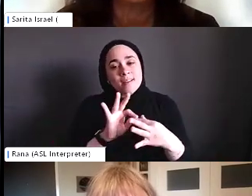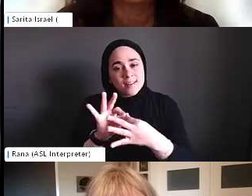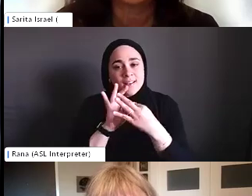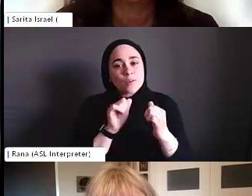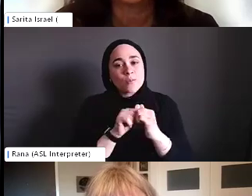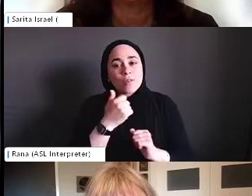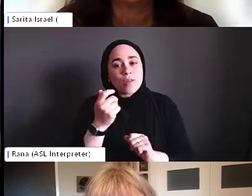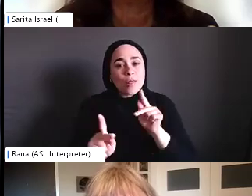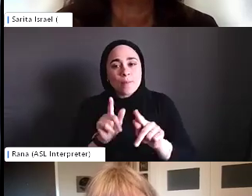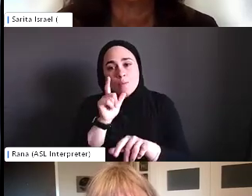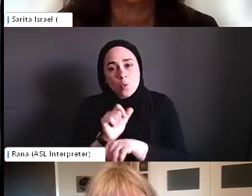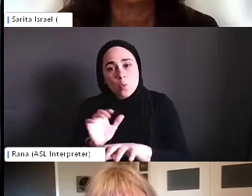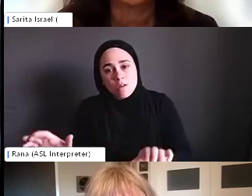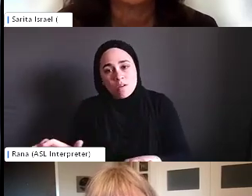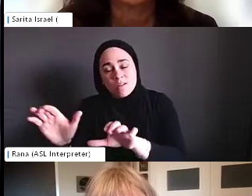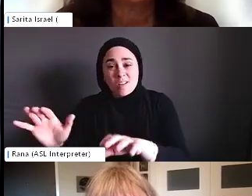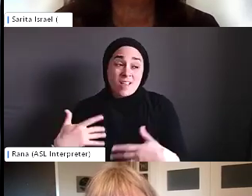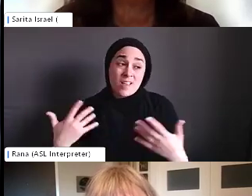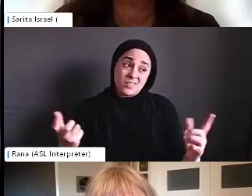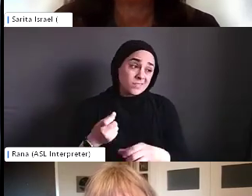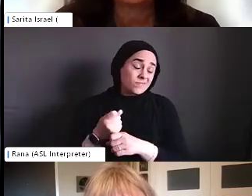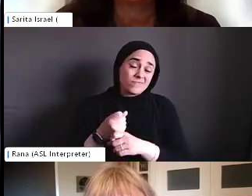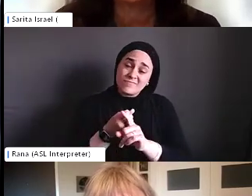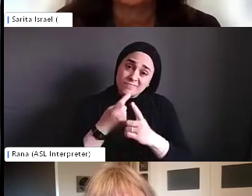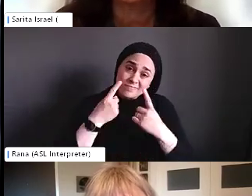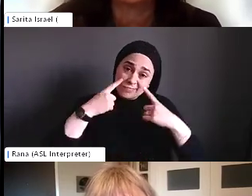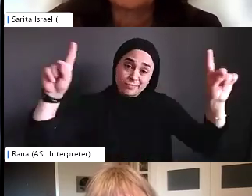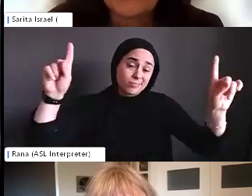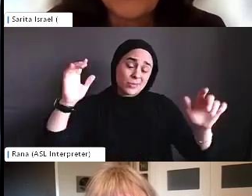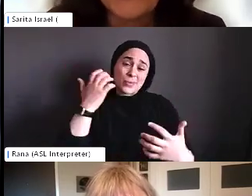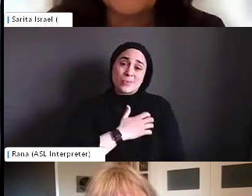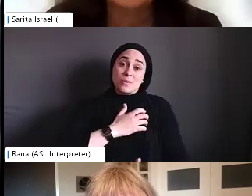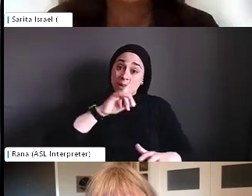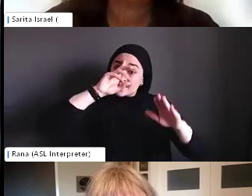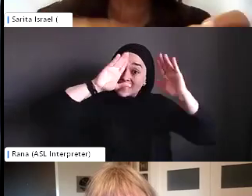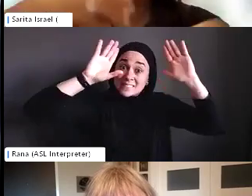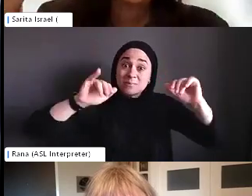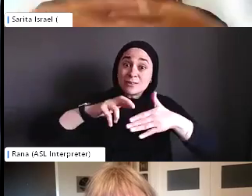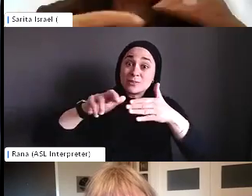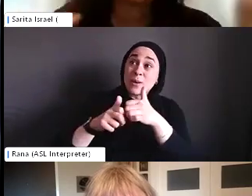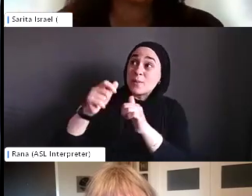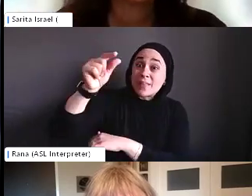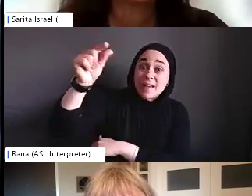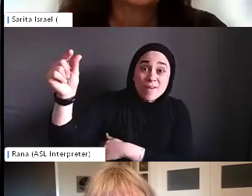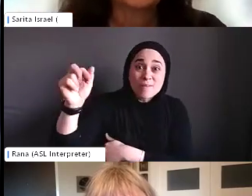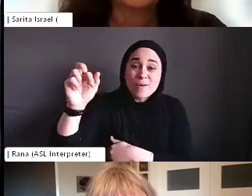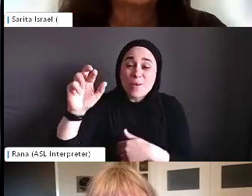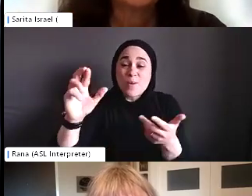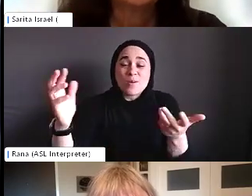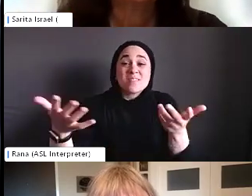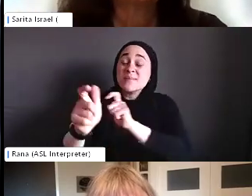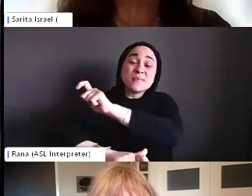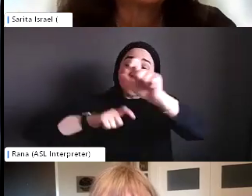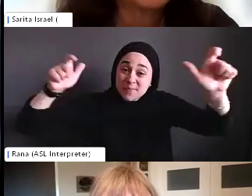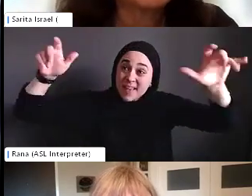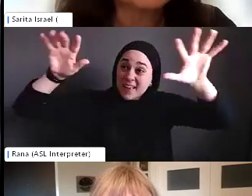making efforts, and the cause is unbelievable. So to expect results with government, or the big machines, but